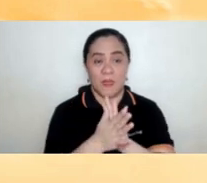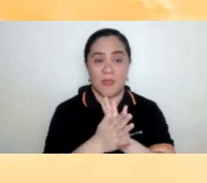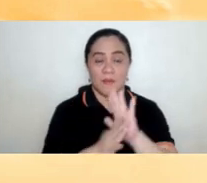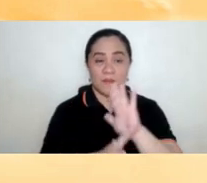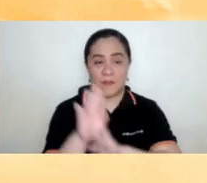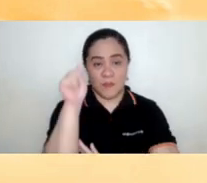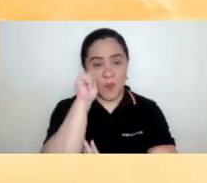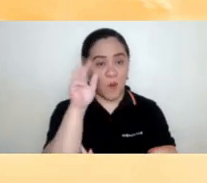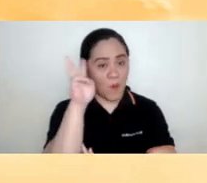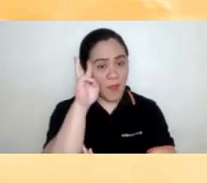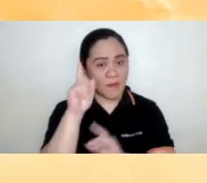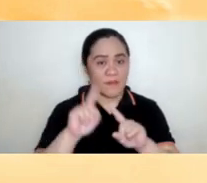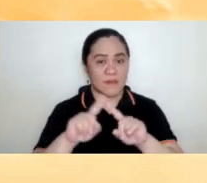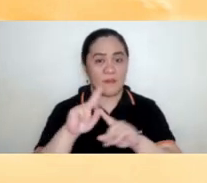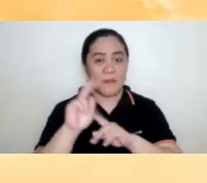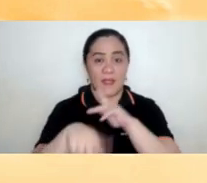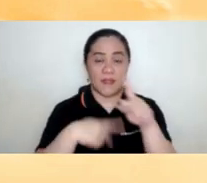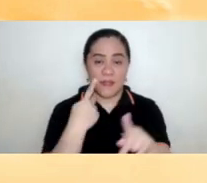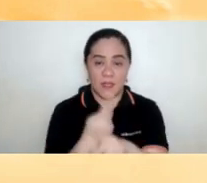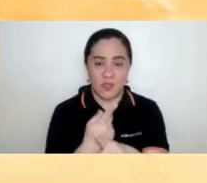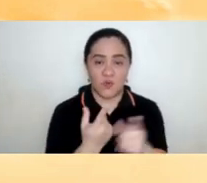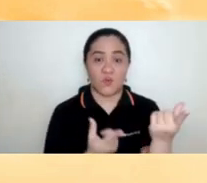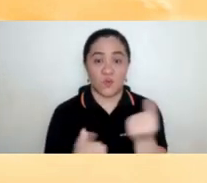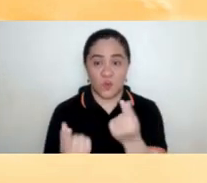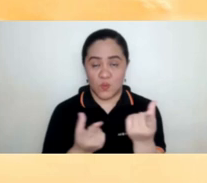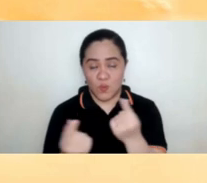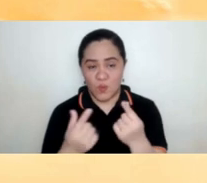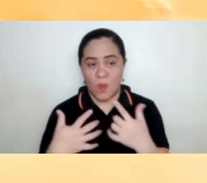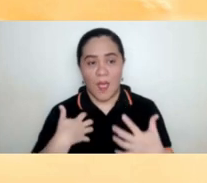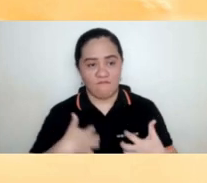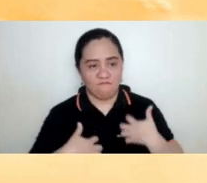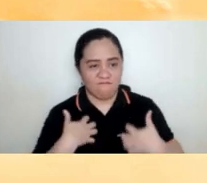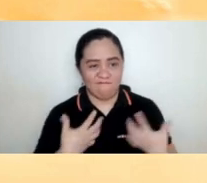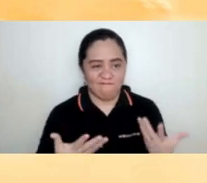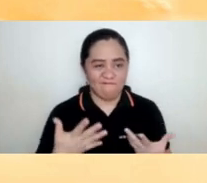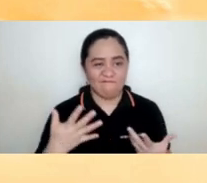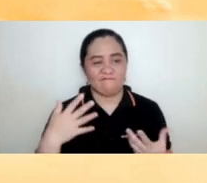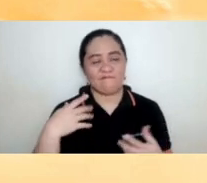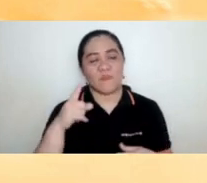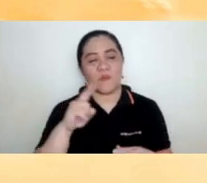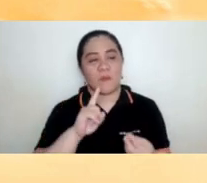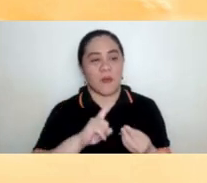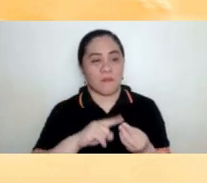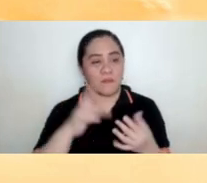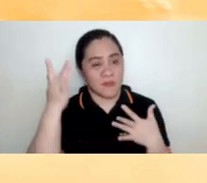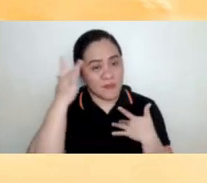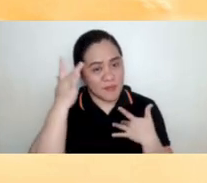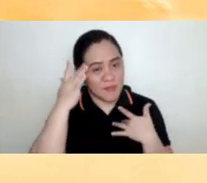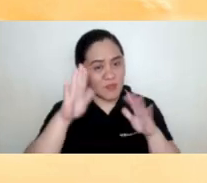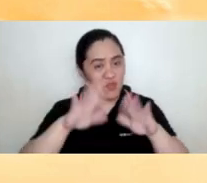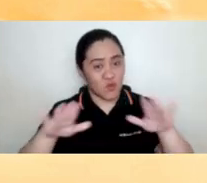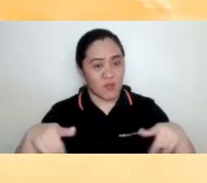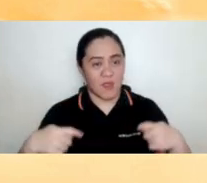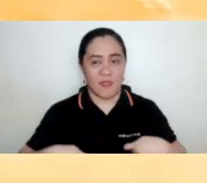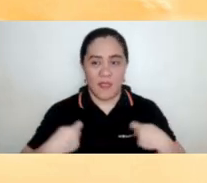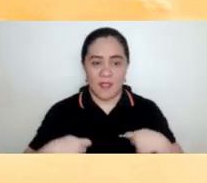on the different types of anxiety and the manifestations of anxiety disorders among children and teens. We want